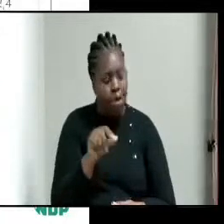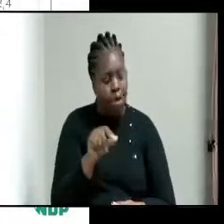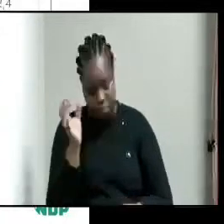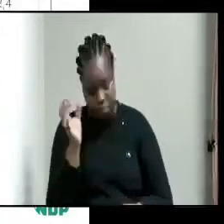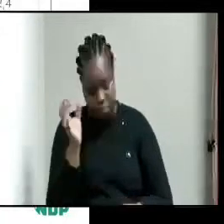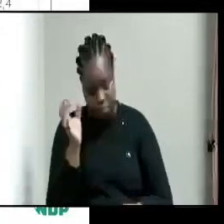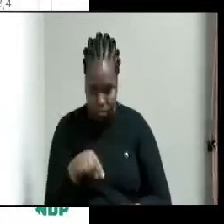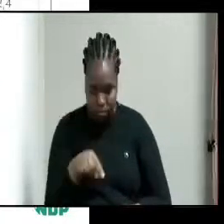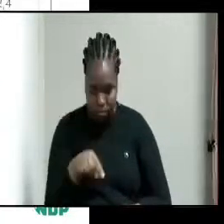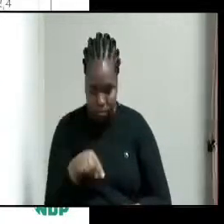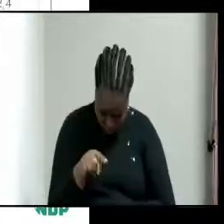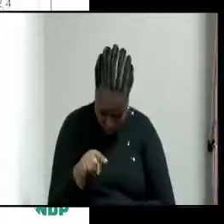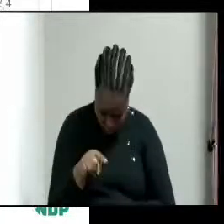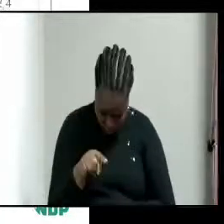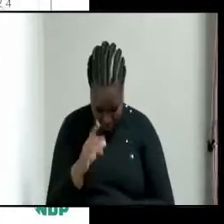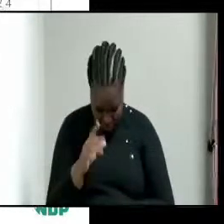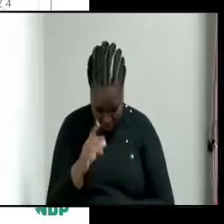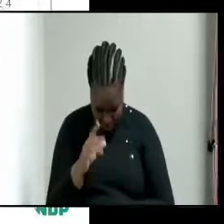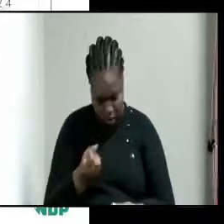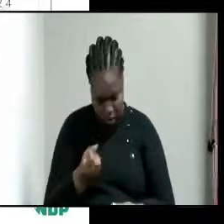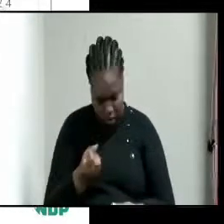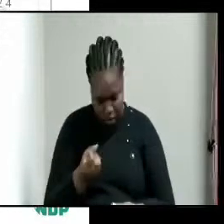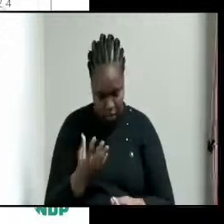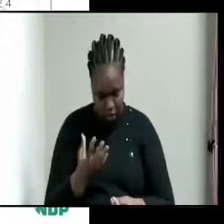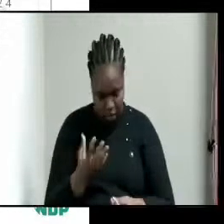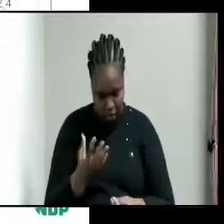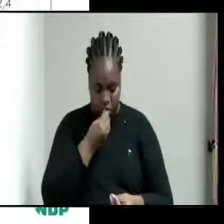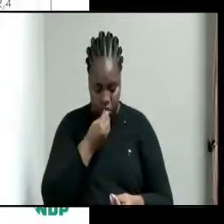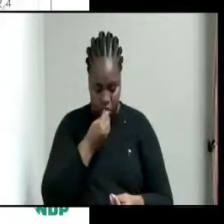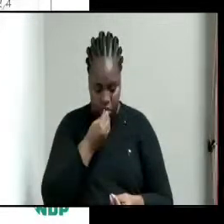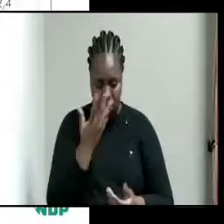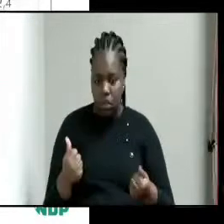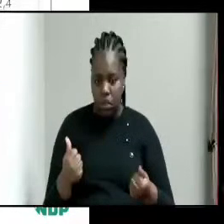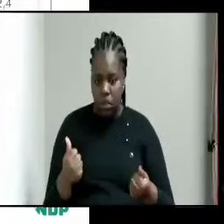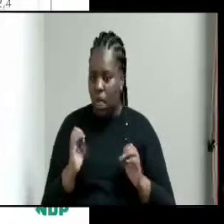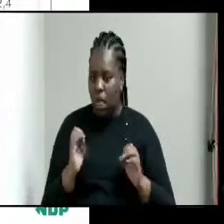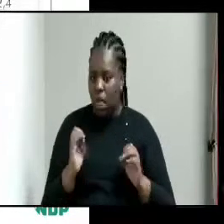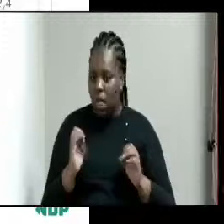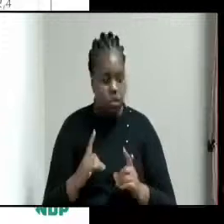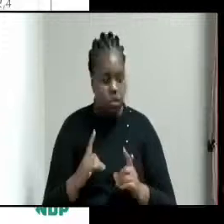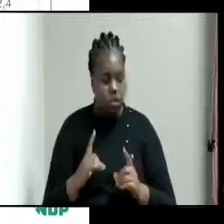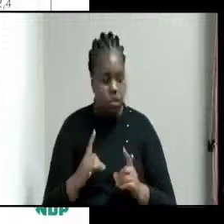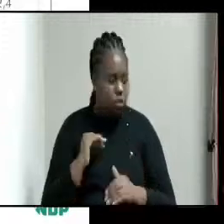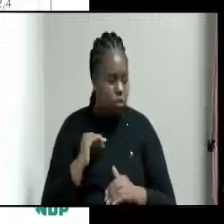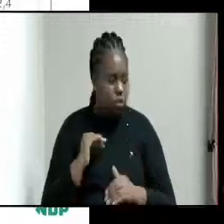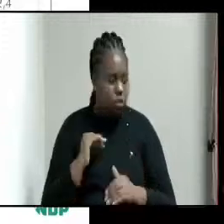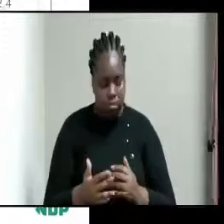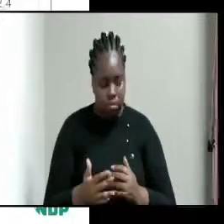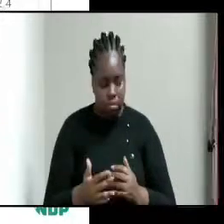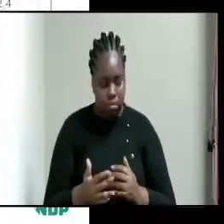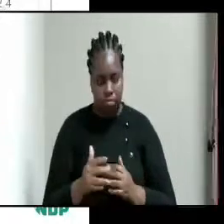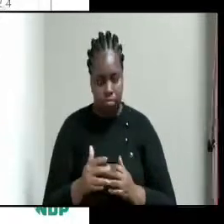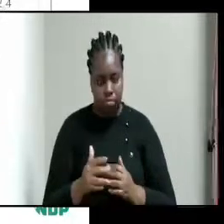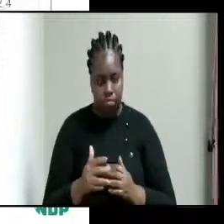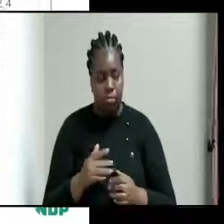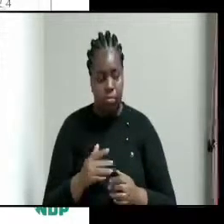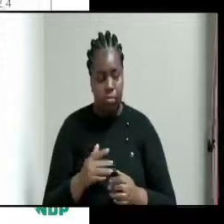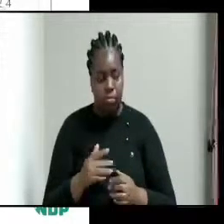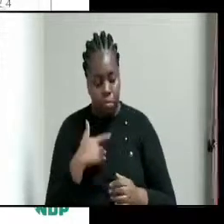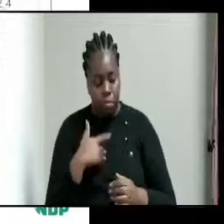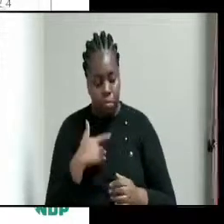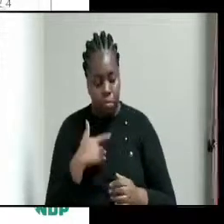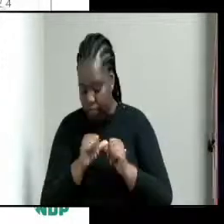4.6% of them, they are deprived in nutrition or any other. It can be or protection or wash. And then as we